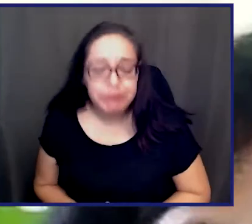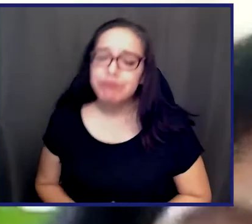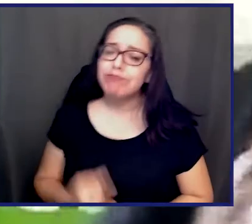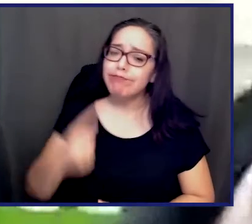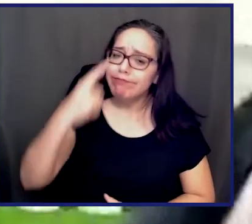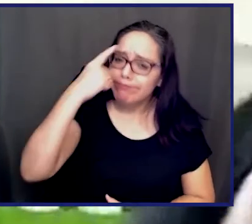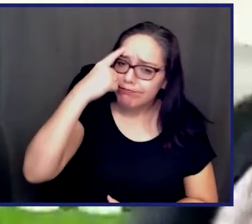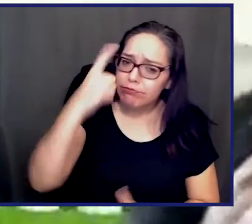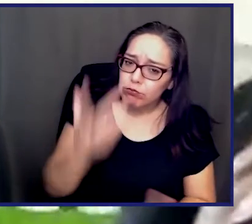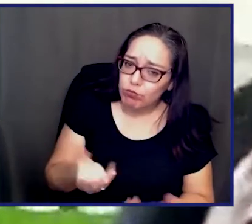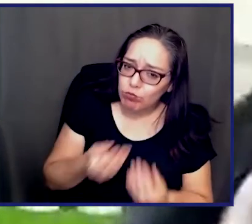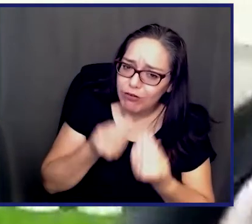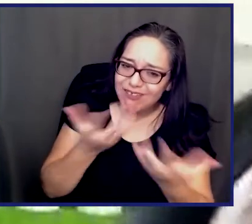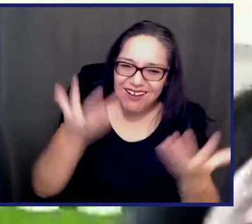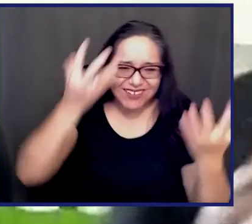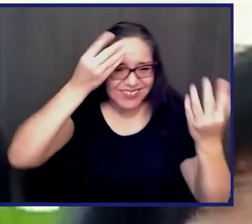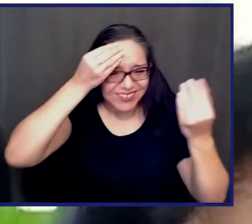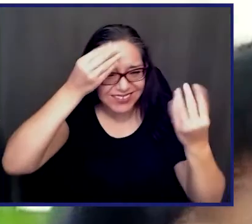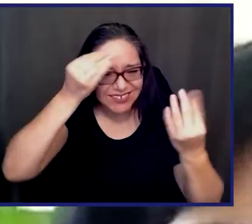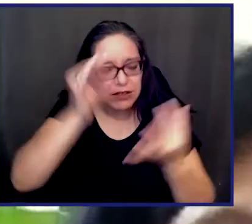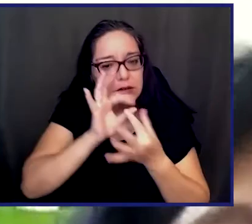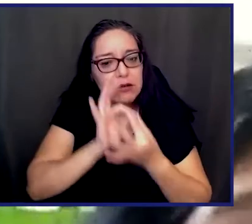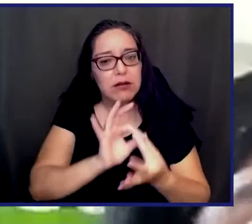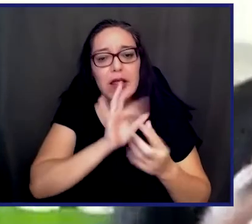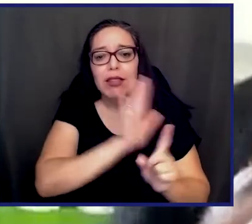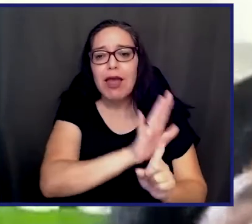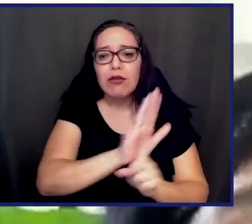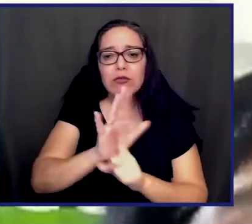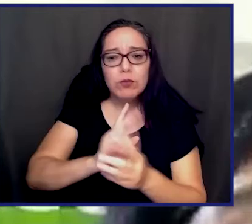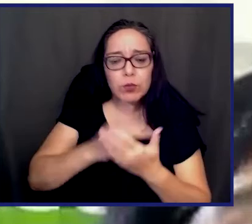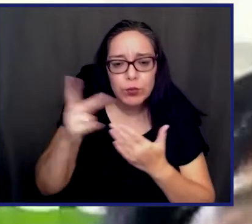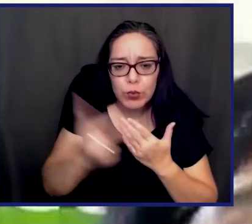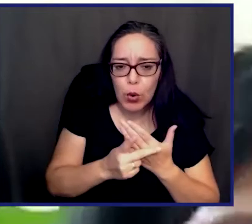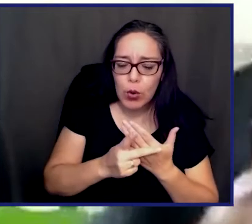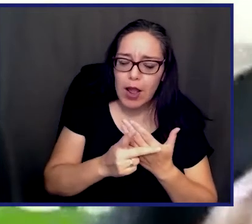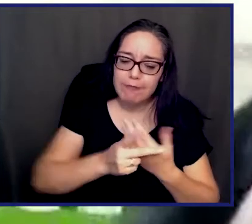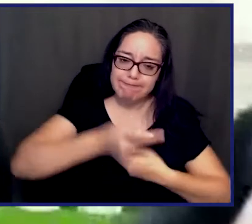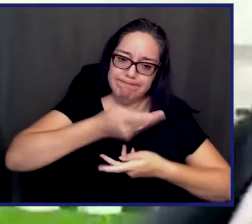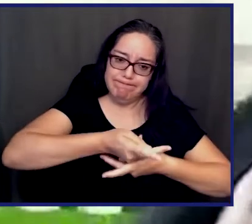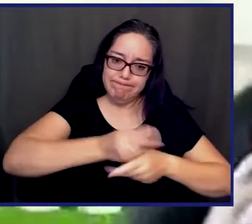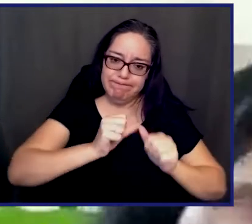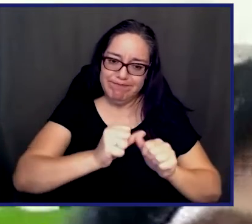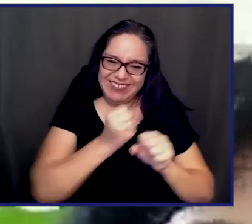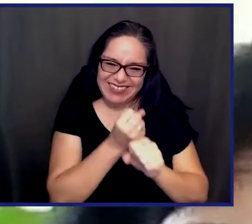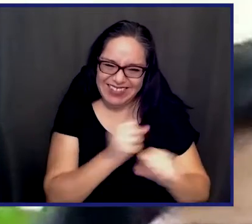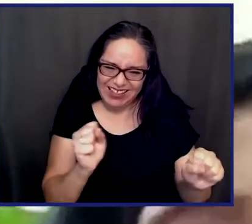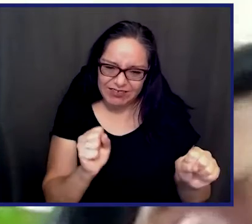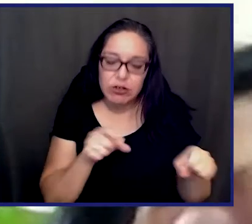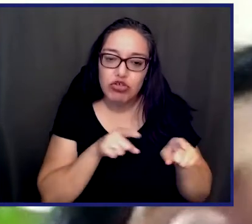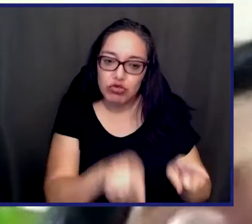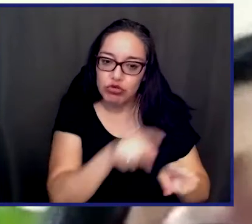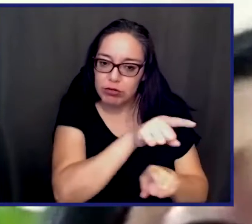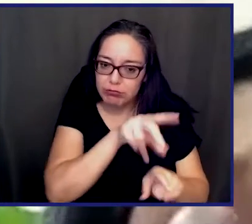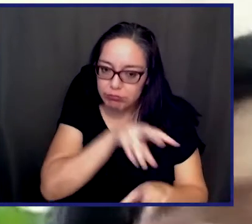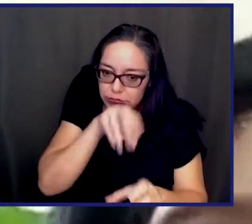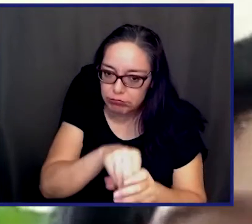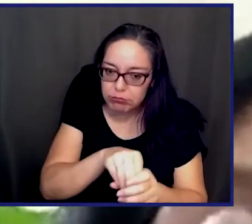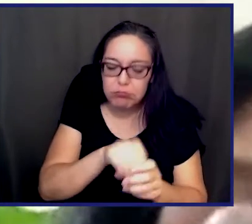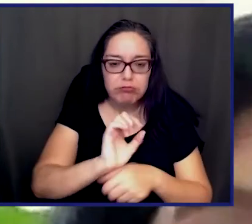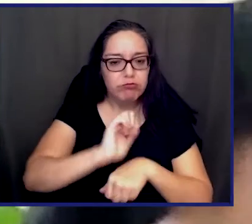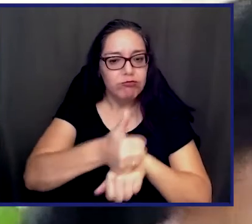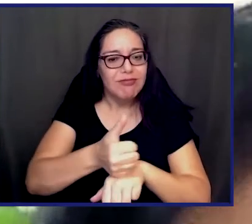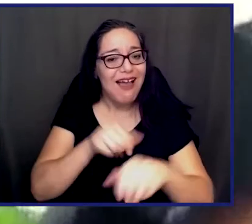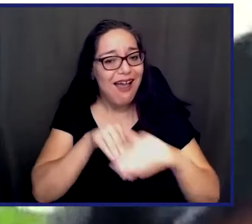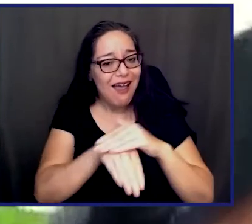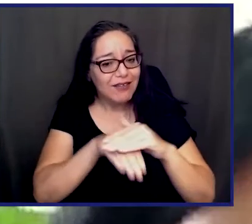by providing detailed information about their program, maintaining proper safety during their participation, creating access